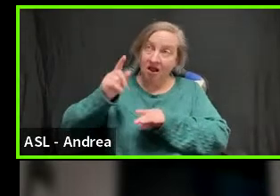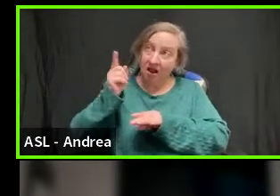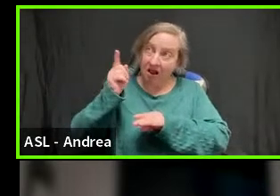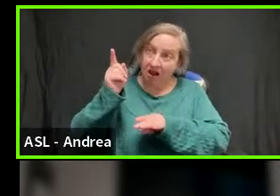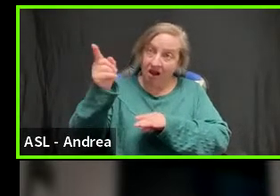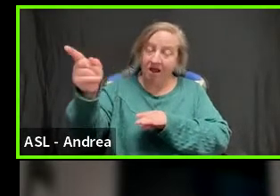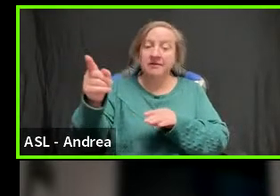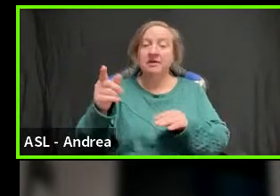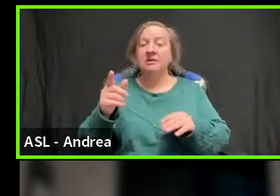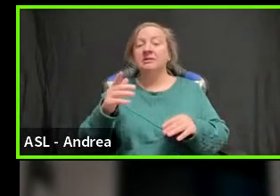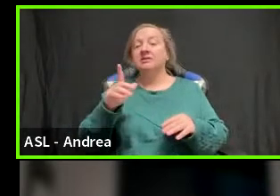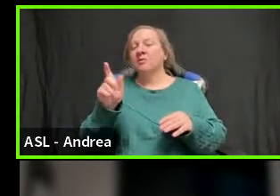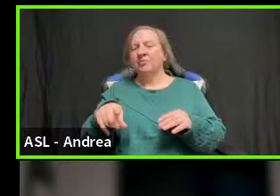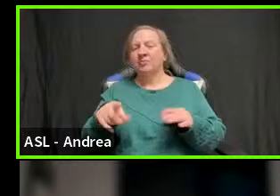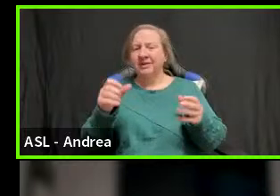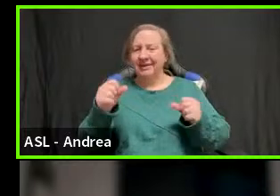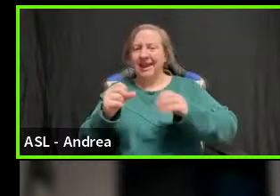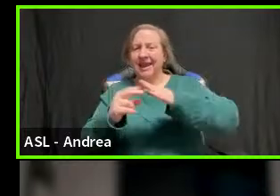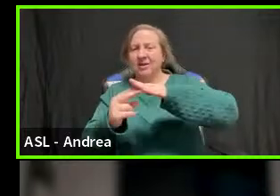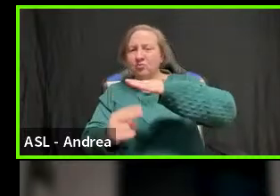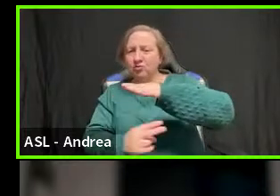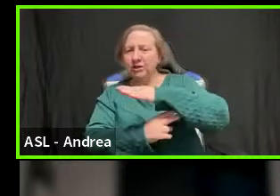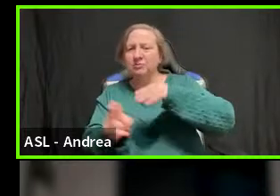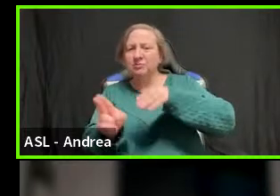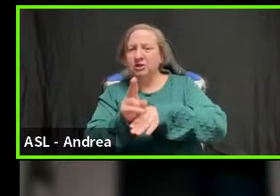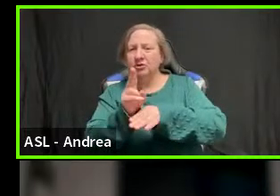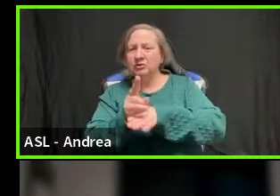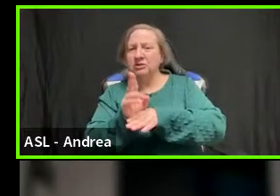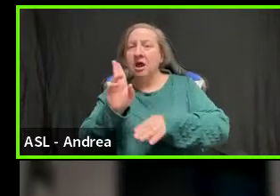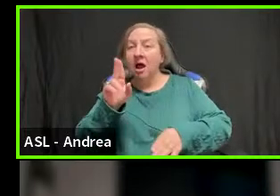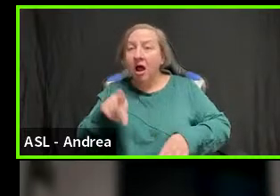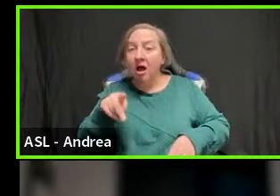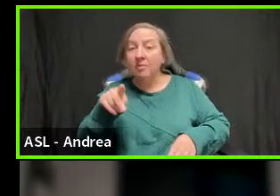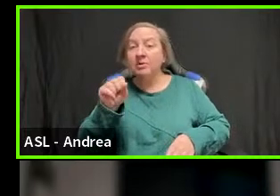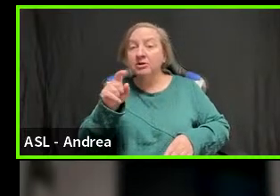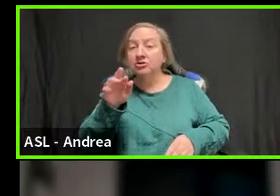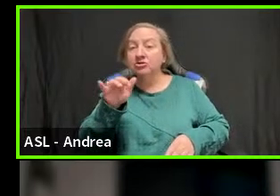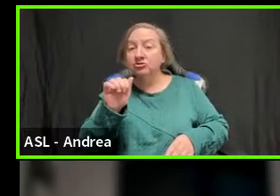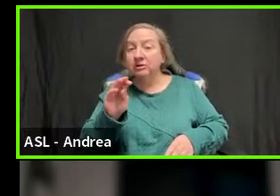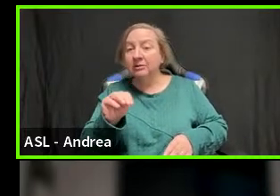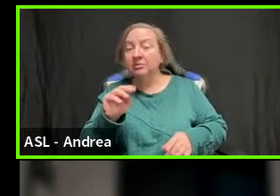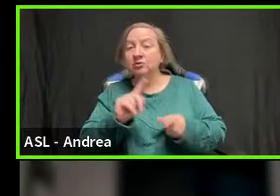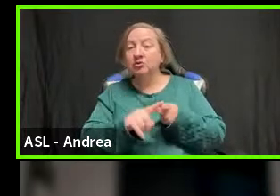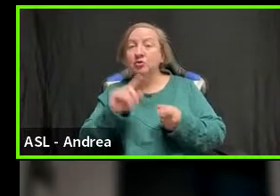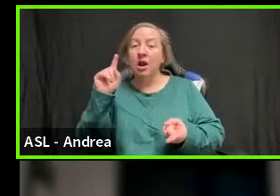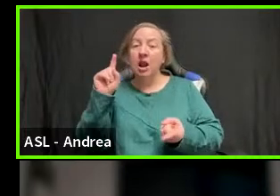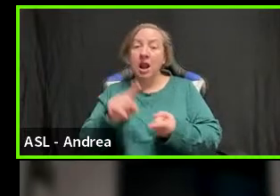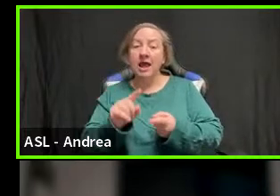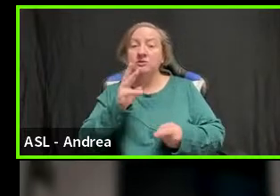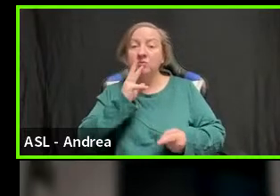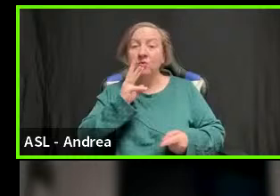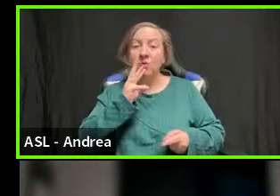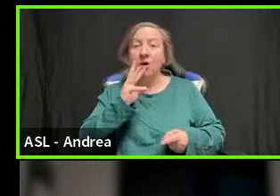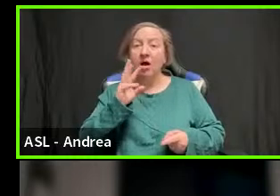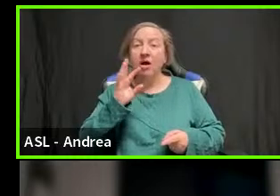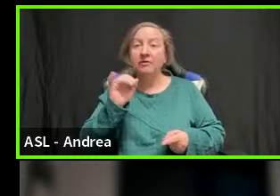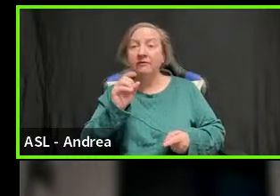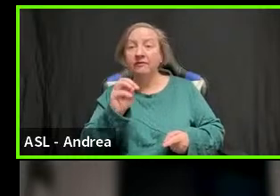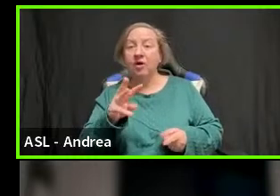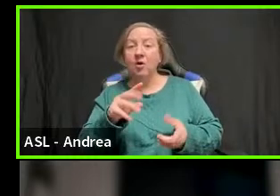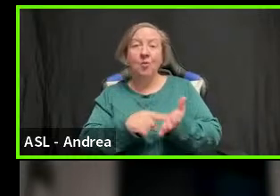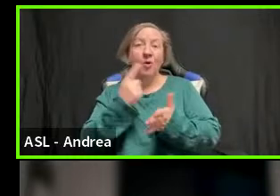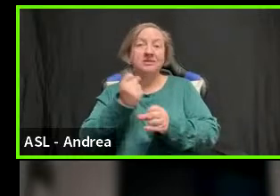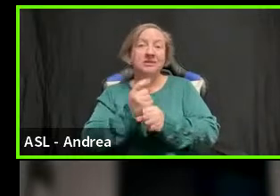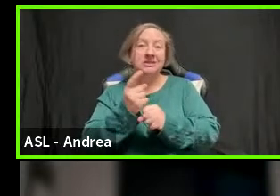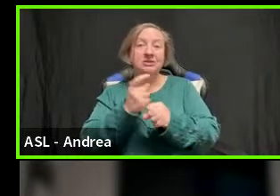So the question is, can bridges be used upstream to reduce the water flow, like on that once a year time, to